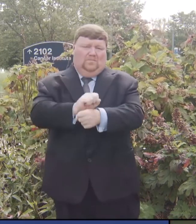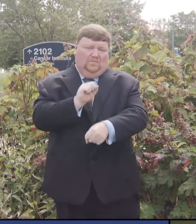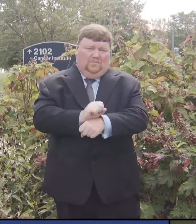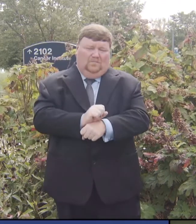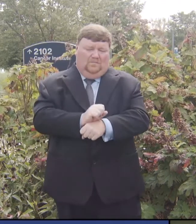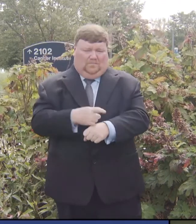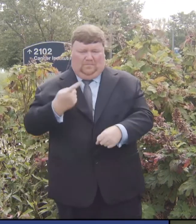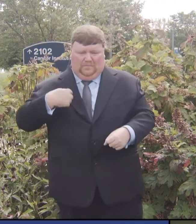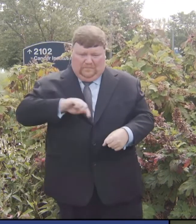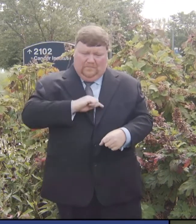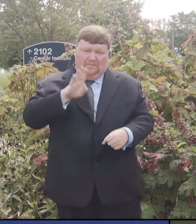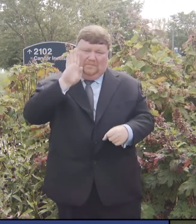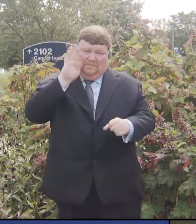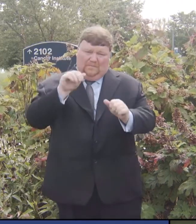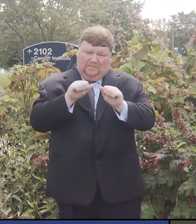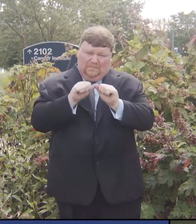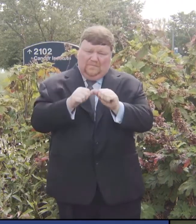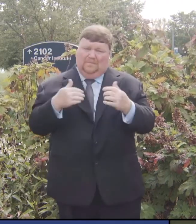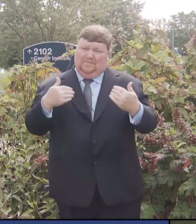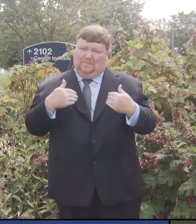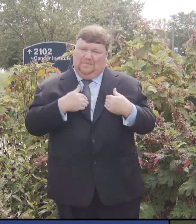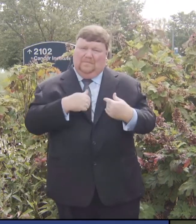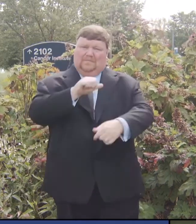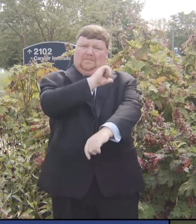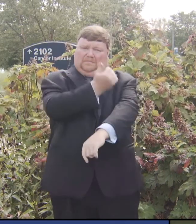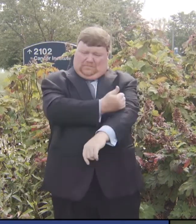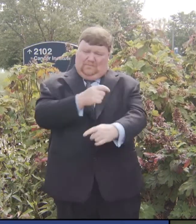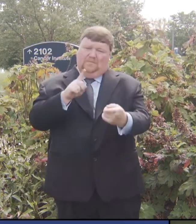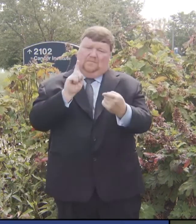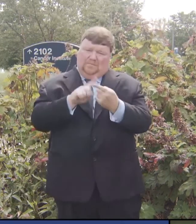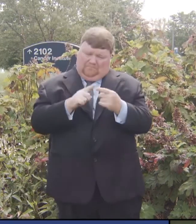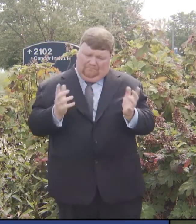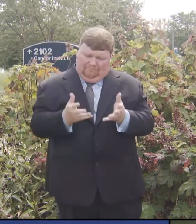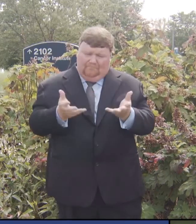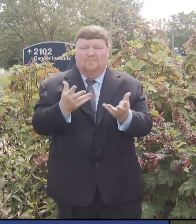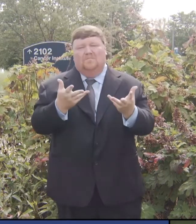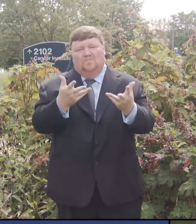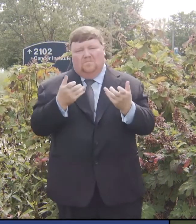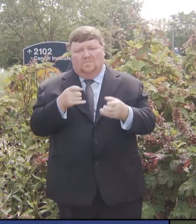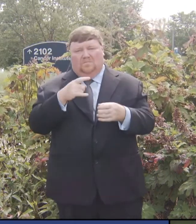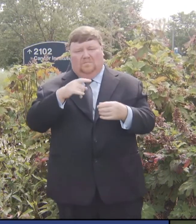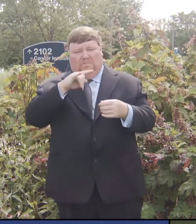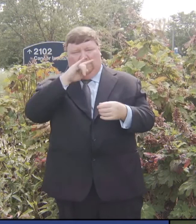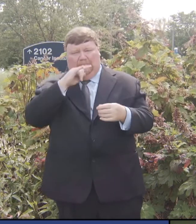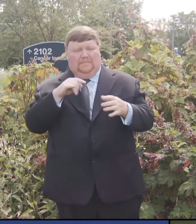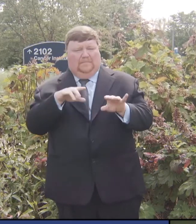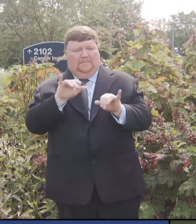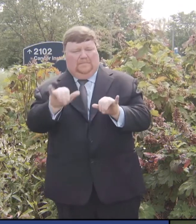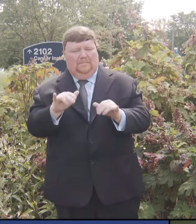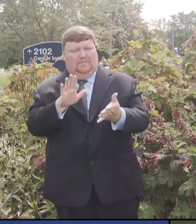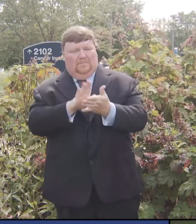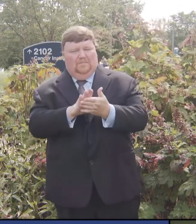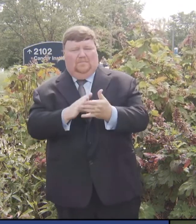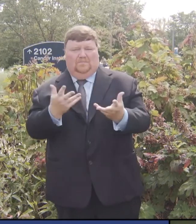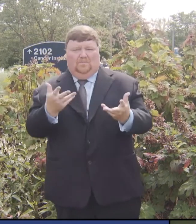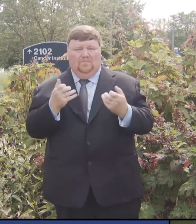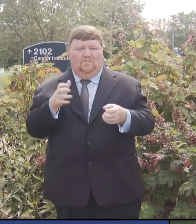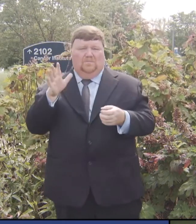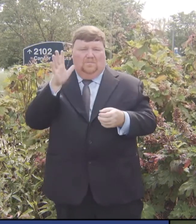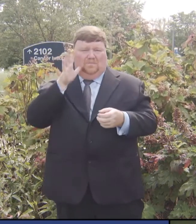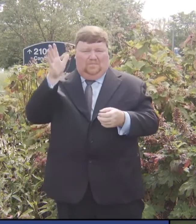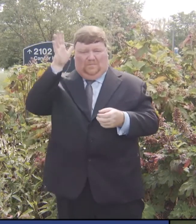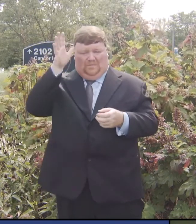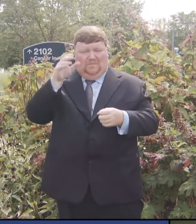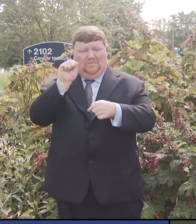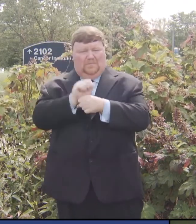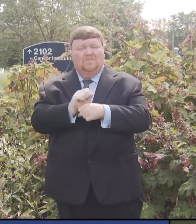we continue to remain that we have the authority to move that forward. We want kids in school. We want parents at work, and we're